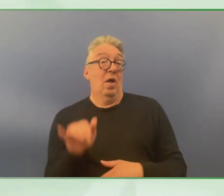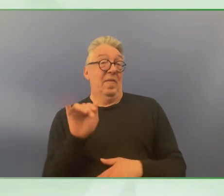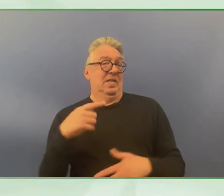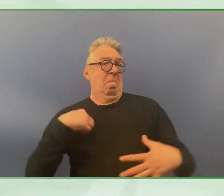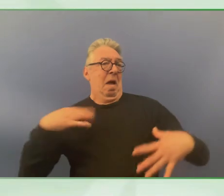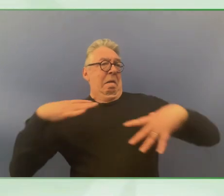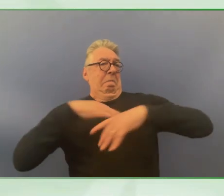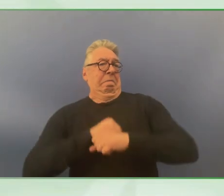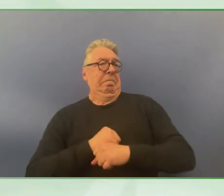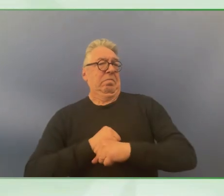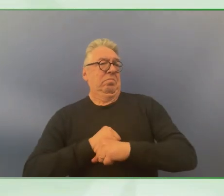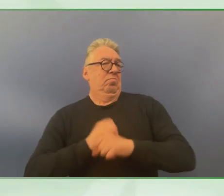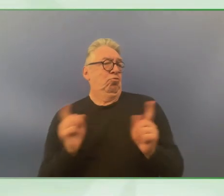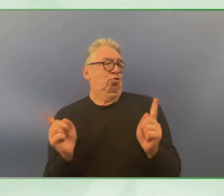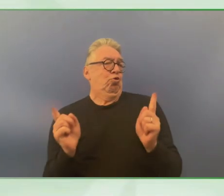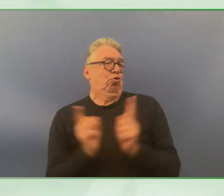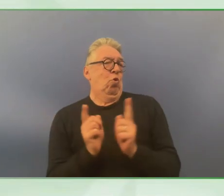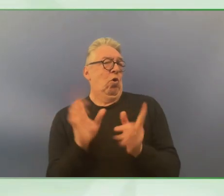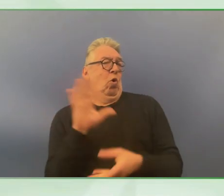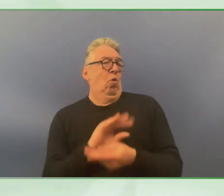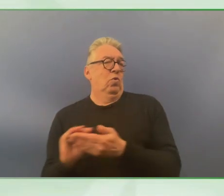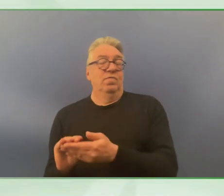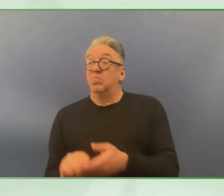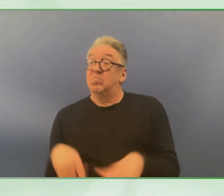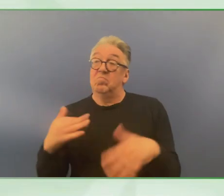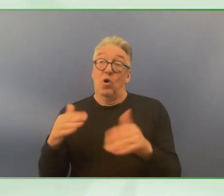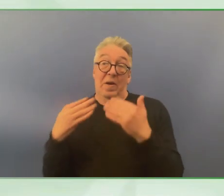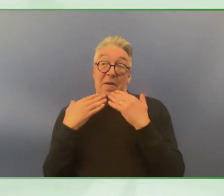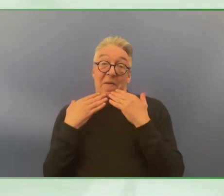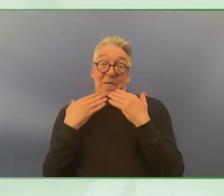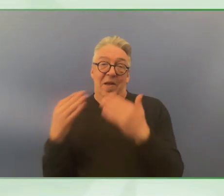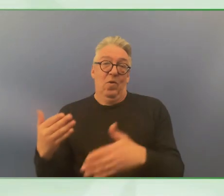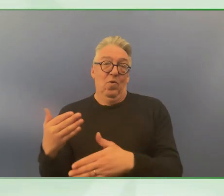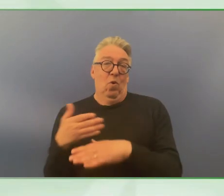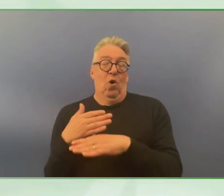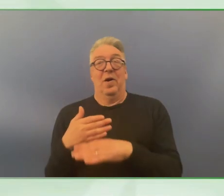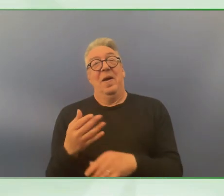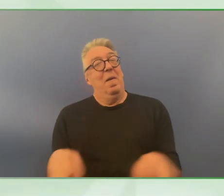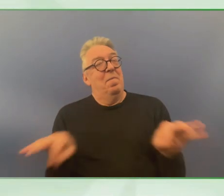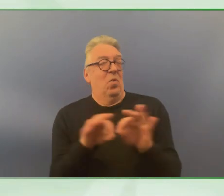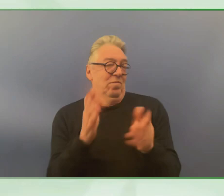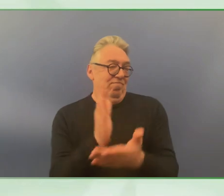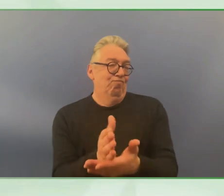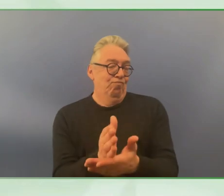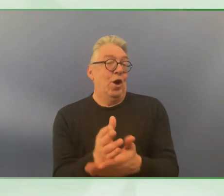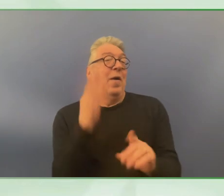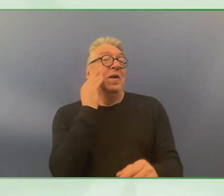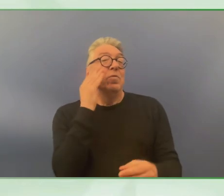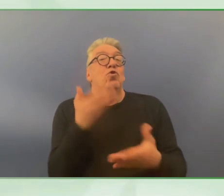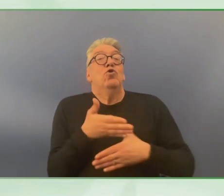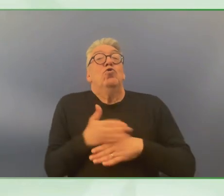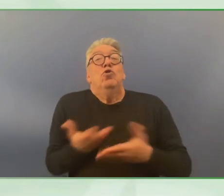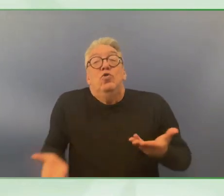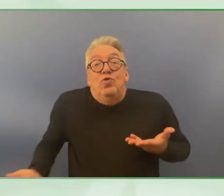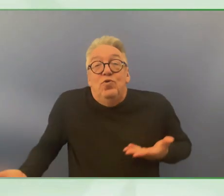in short words. I mean, thanks for sharing the importance of sharing with others as well and relaying. I think that's something that, Iulia,